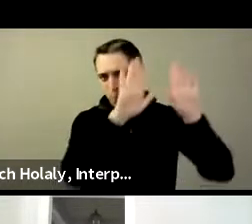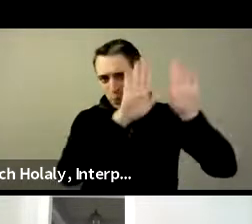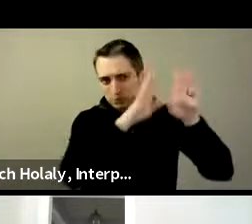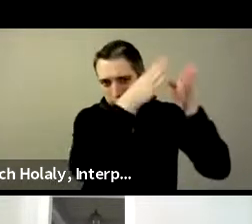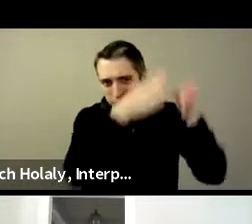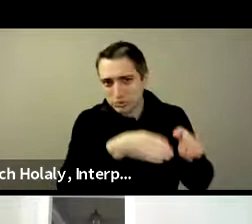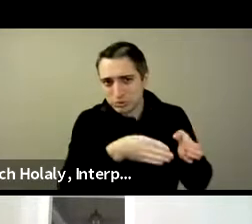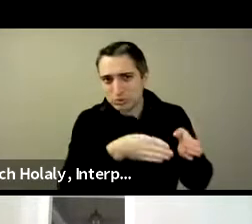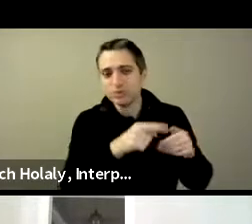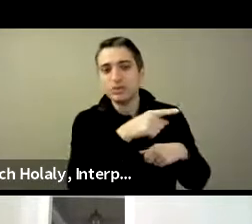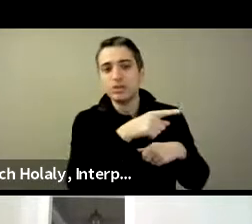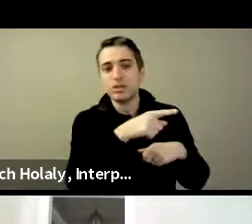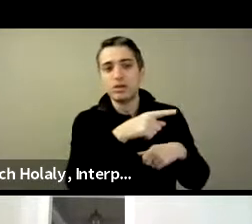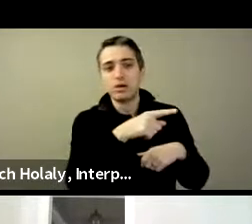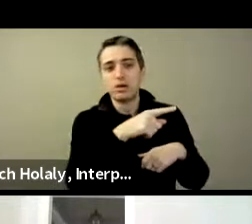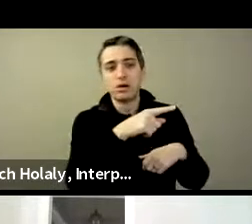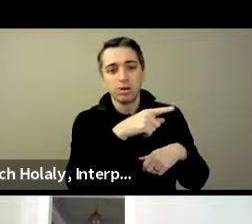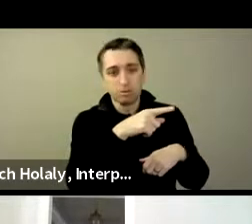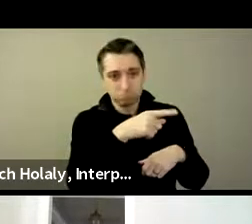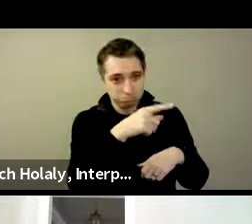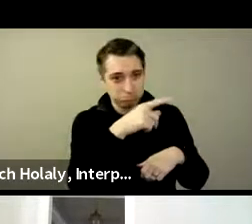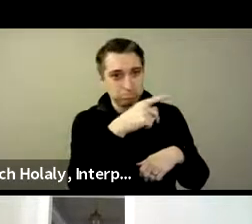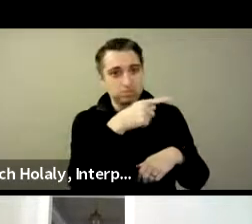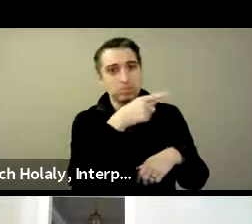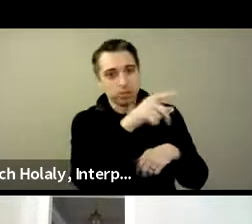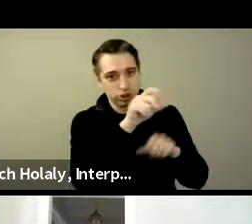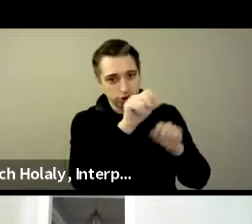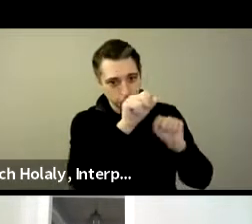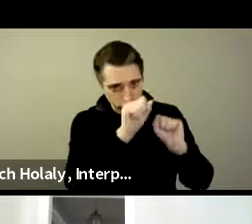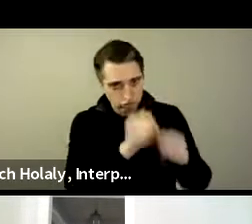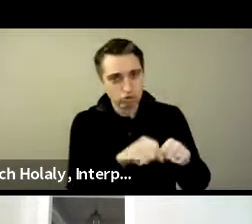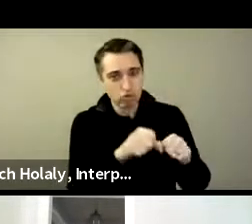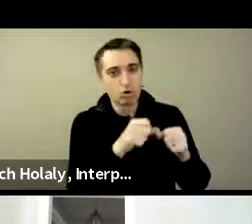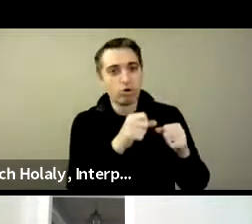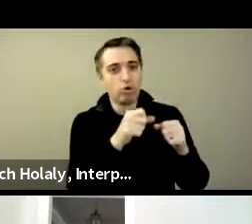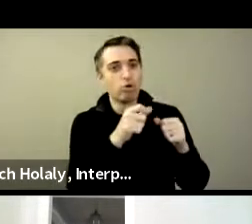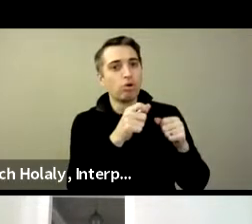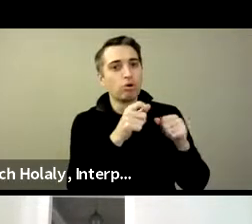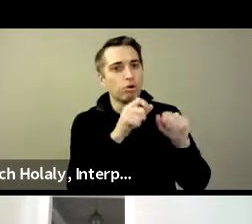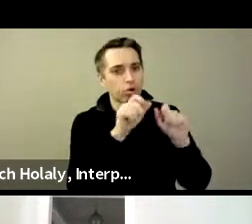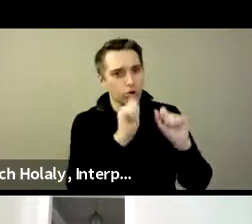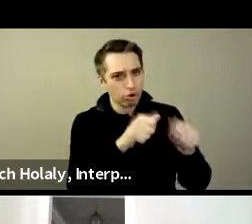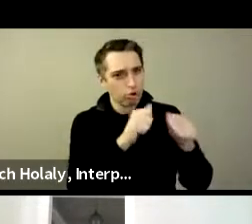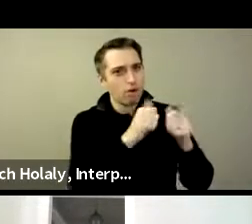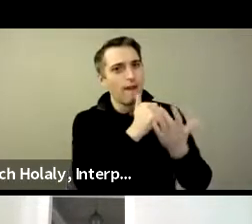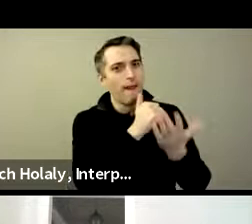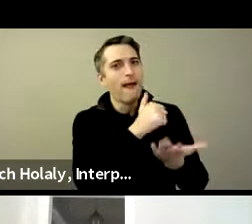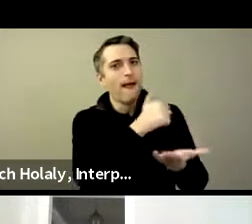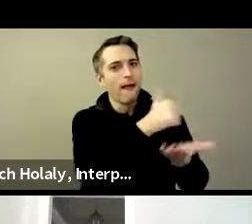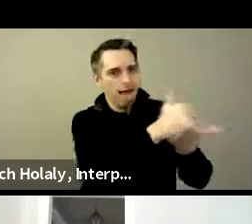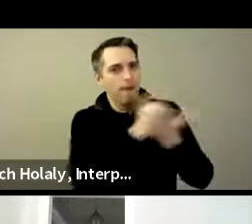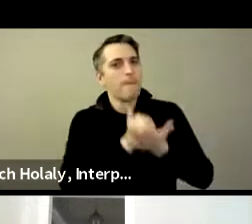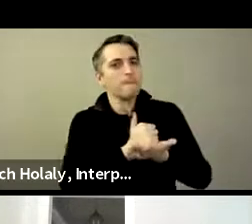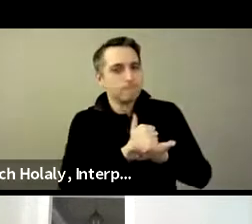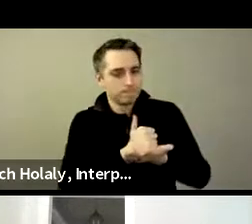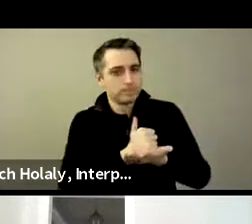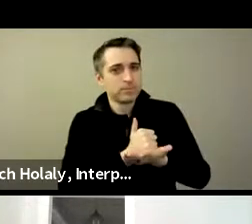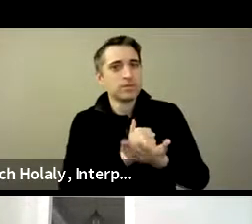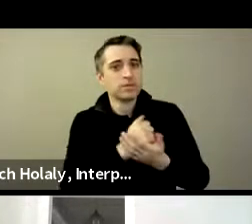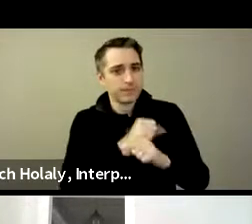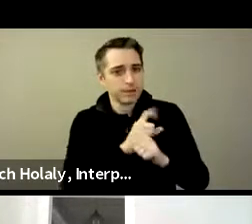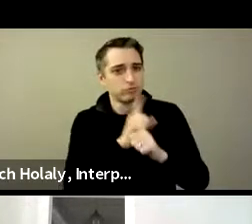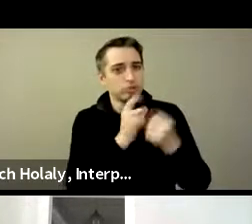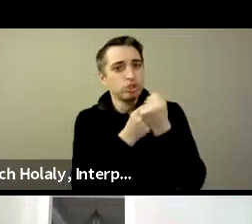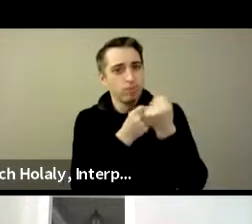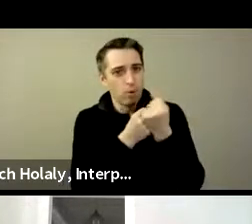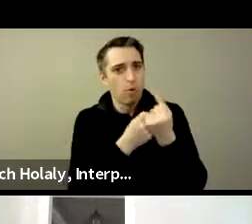was able to chaperone what we were asking the commission to do through the commission and get the support we needed across the state with regard